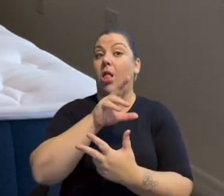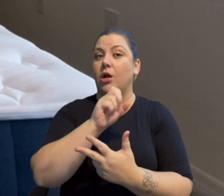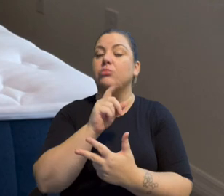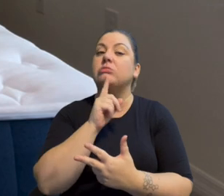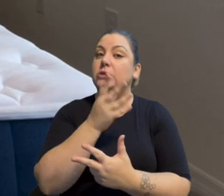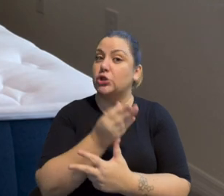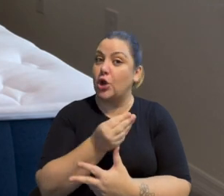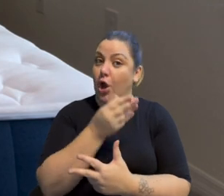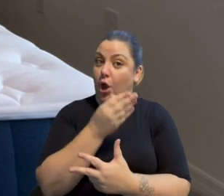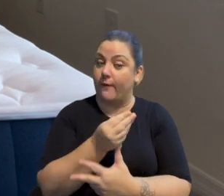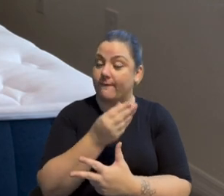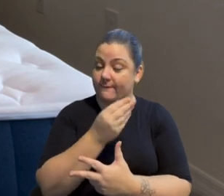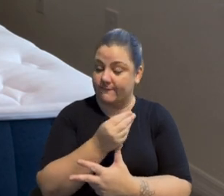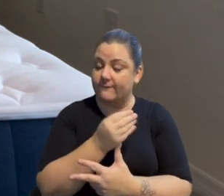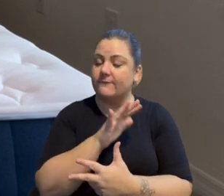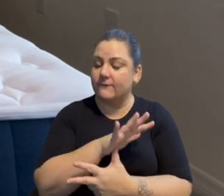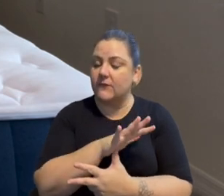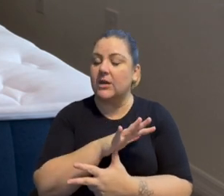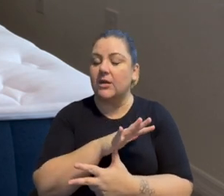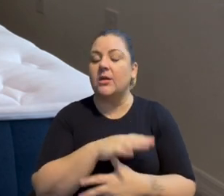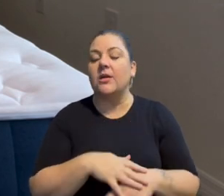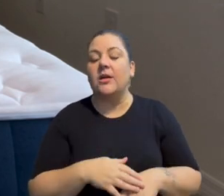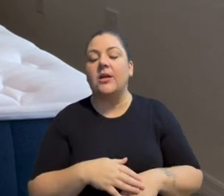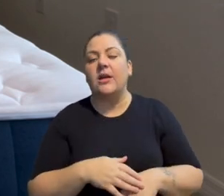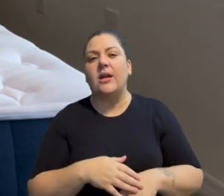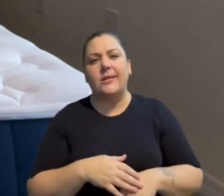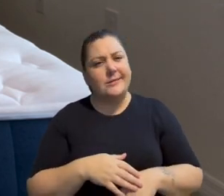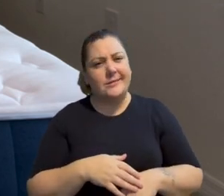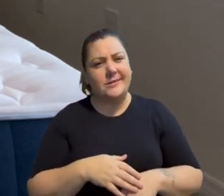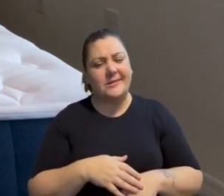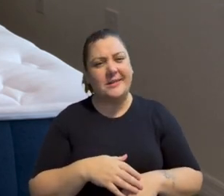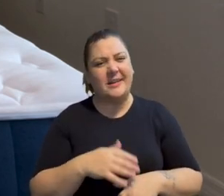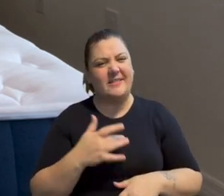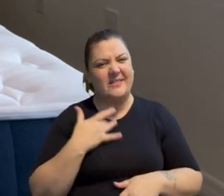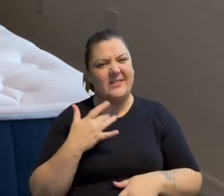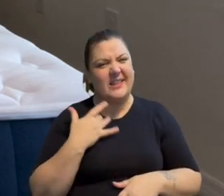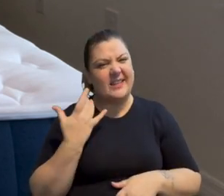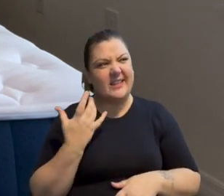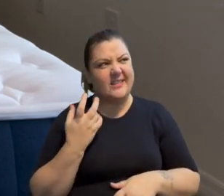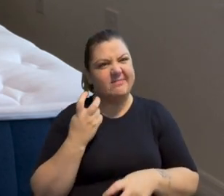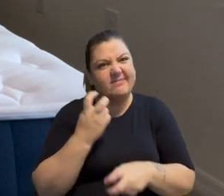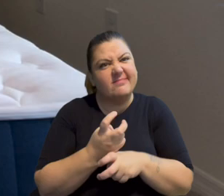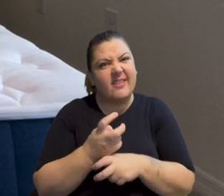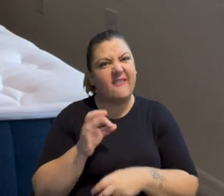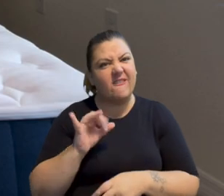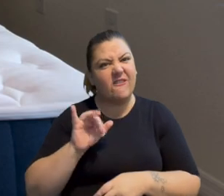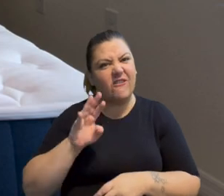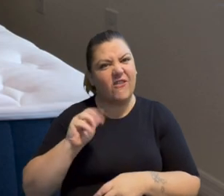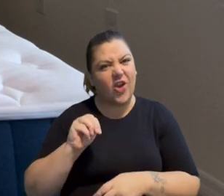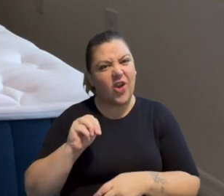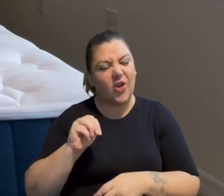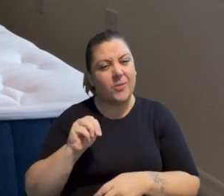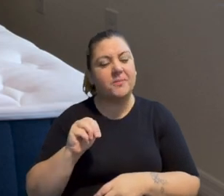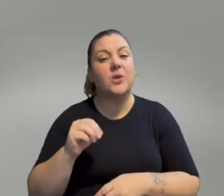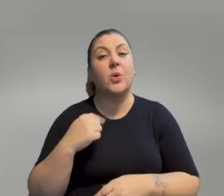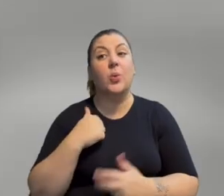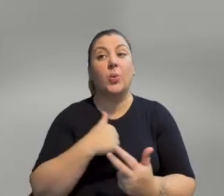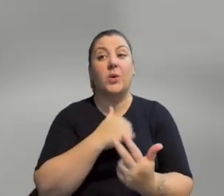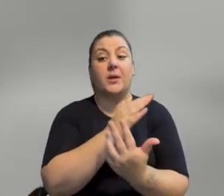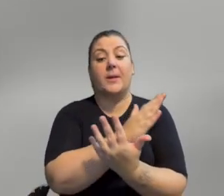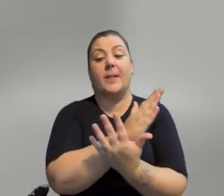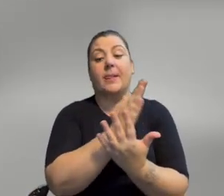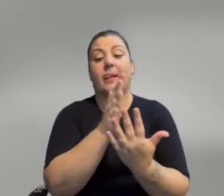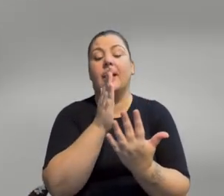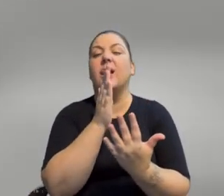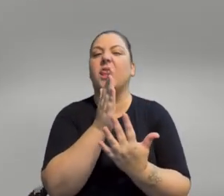softest version. We did feel that it was a little bit firmer than what they described on their website. So we rated it